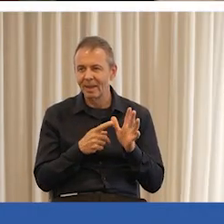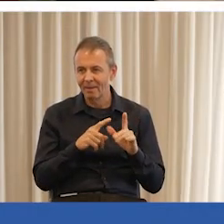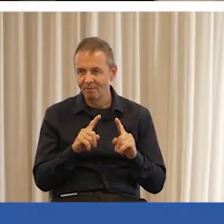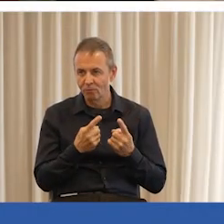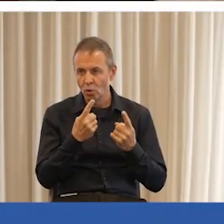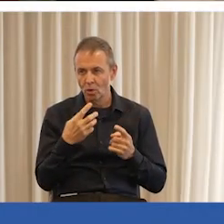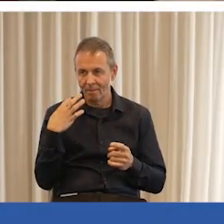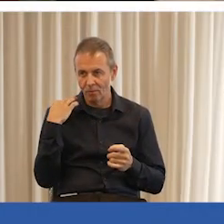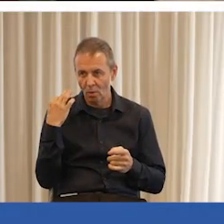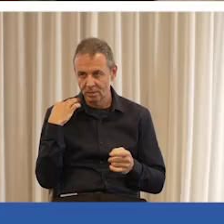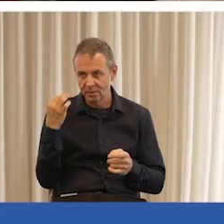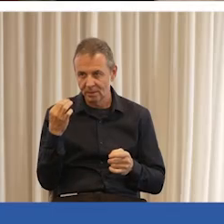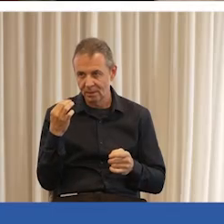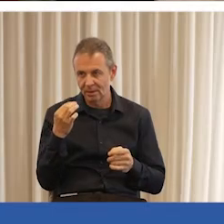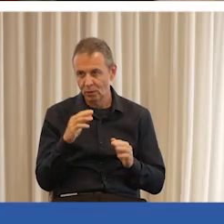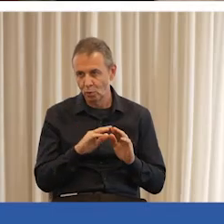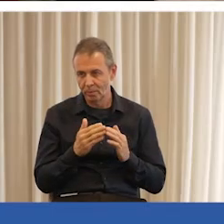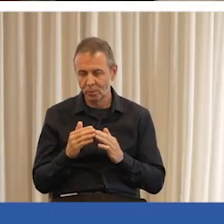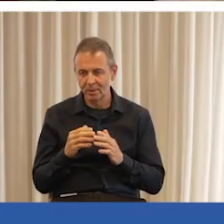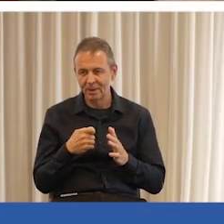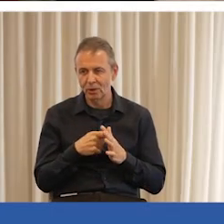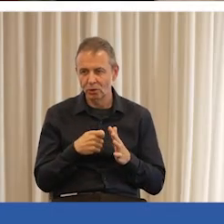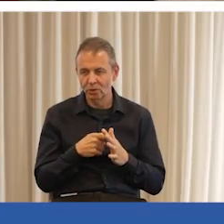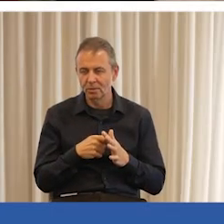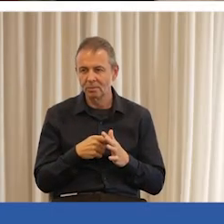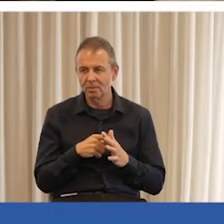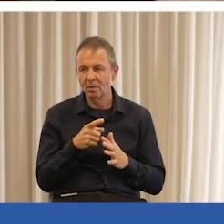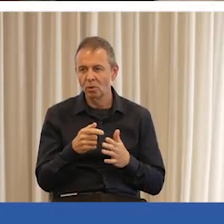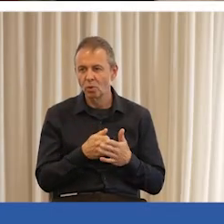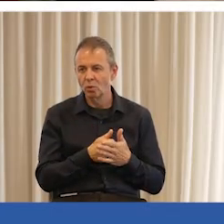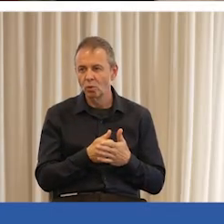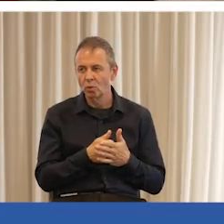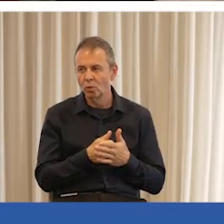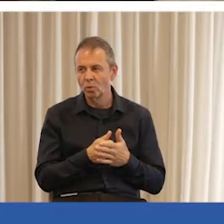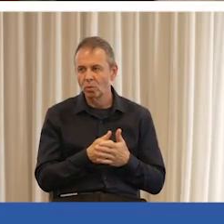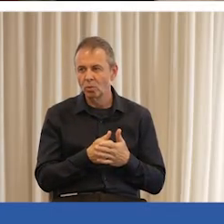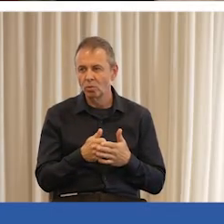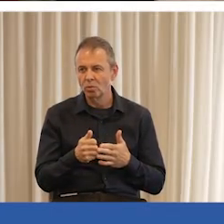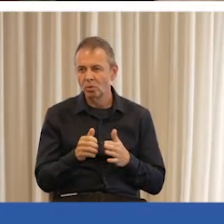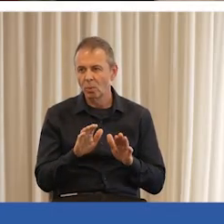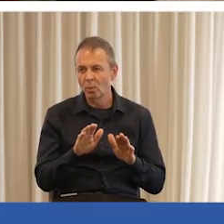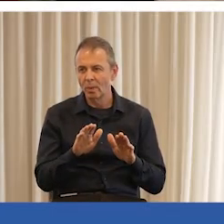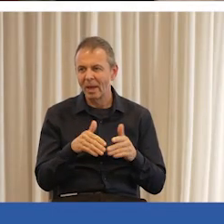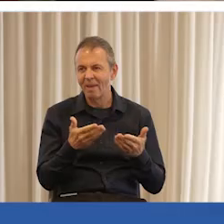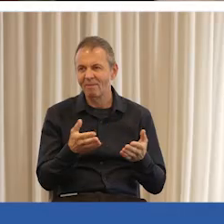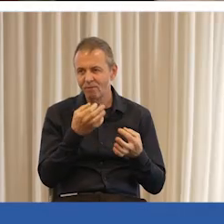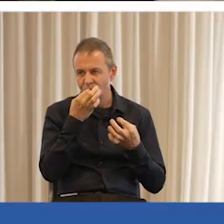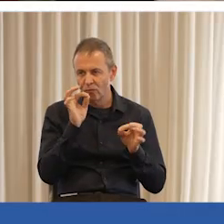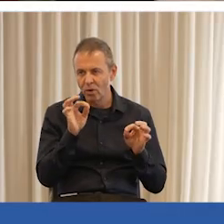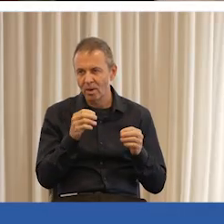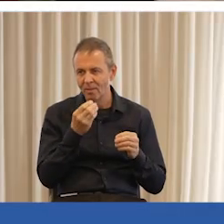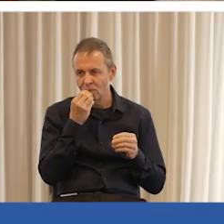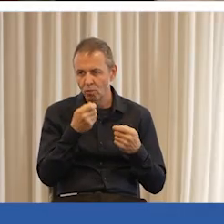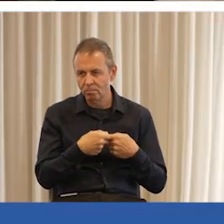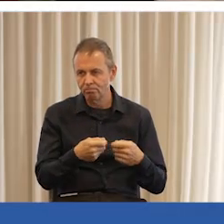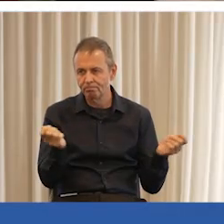Kitchen. Usually they create a free meal for people in our community once a week on a Wednesday night. So Nina goes along to